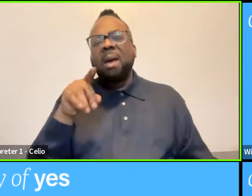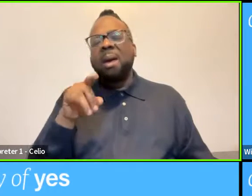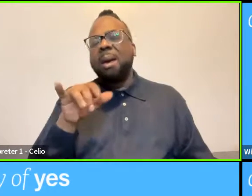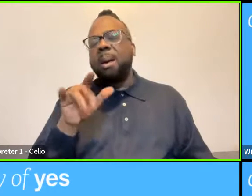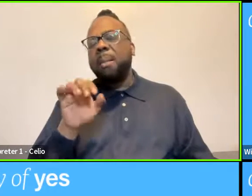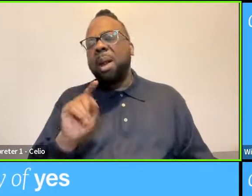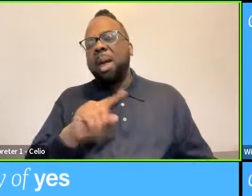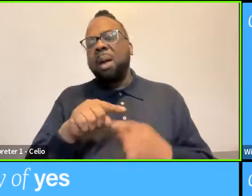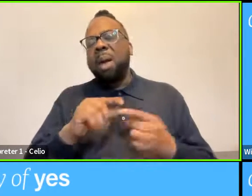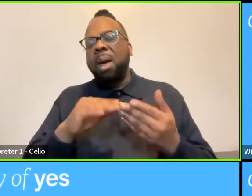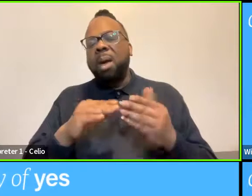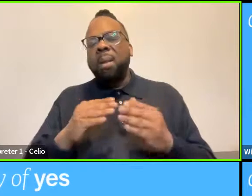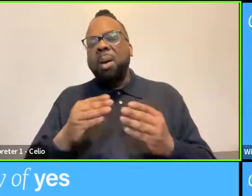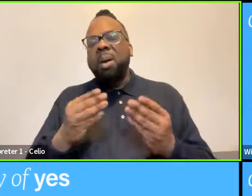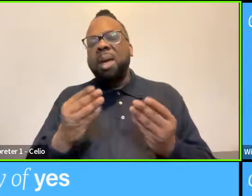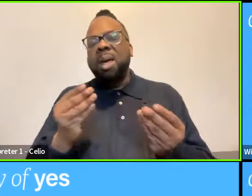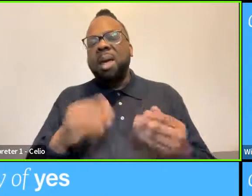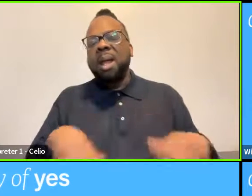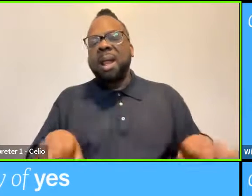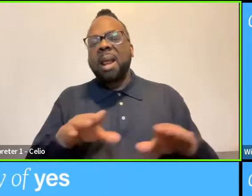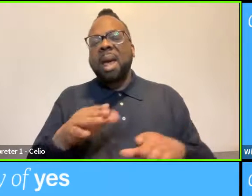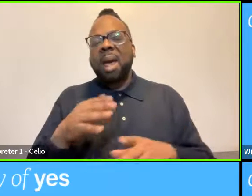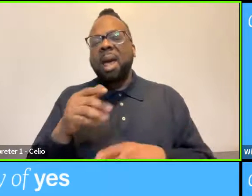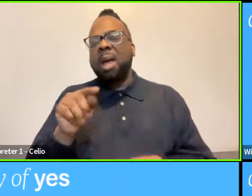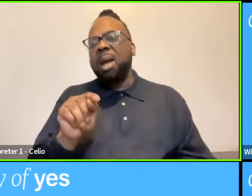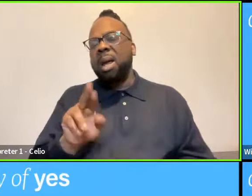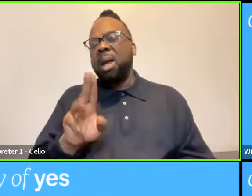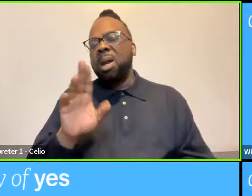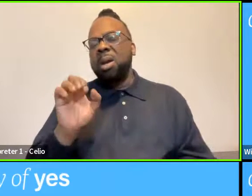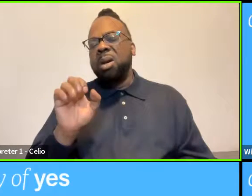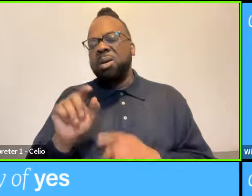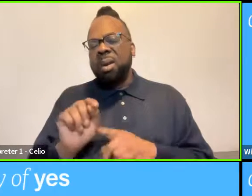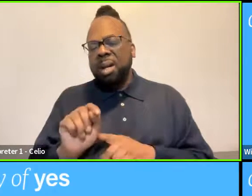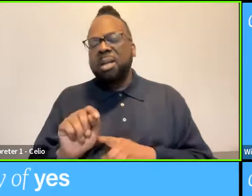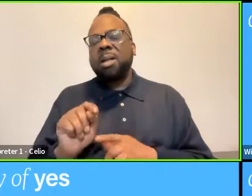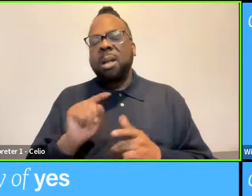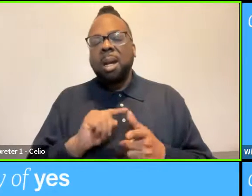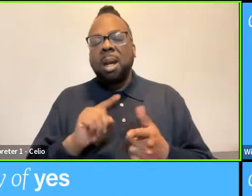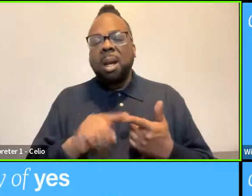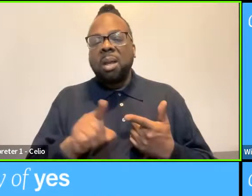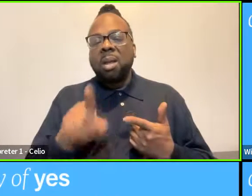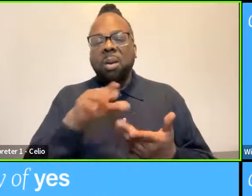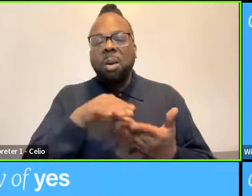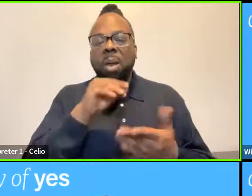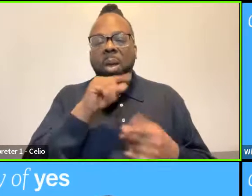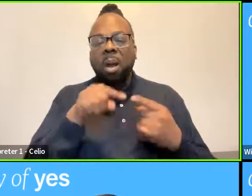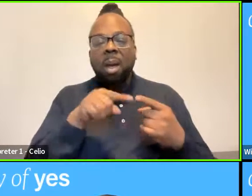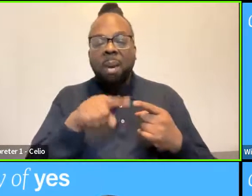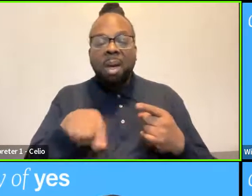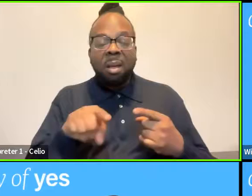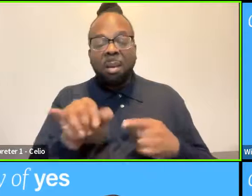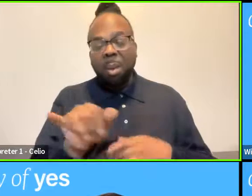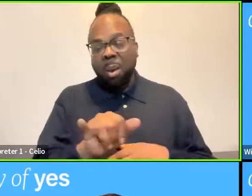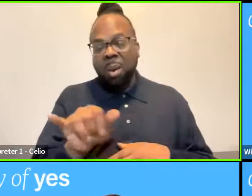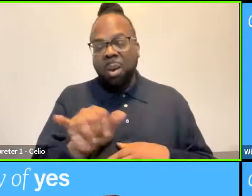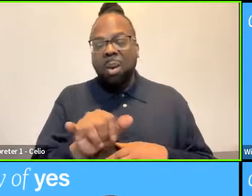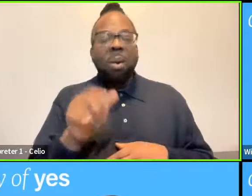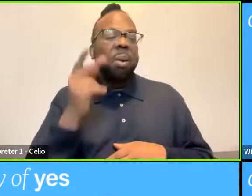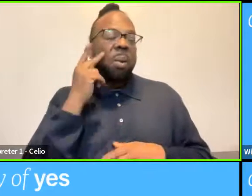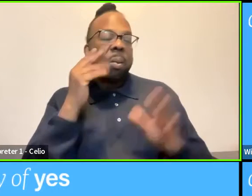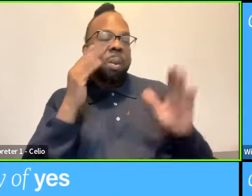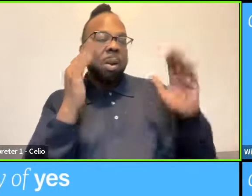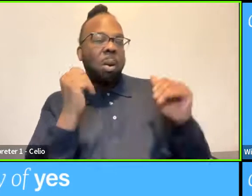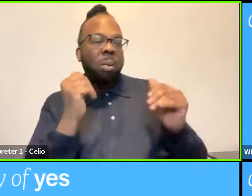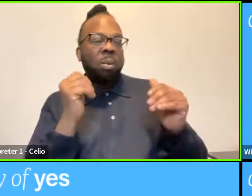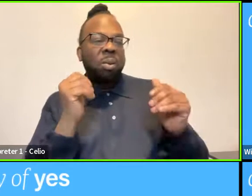trusts, for instance, where we'll create some of those and we'll learn about them as well in a model that we hope to